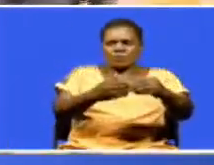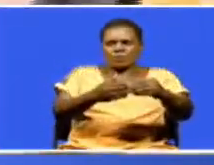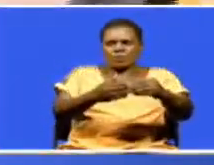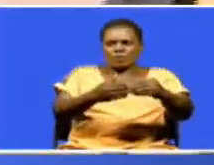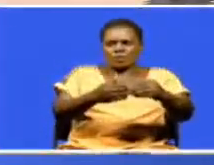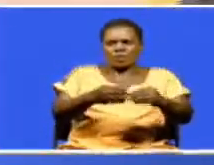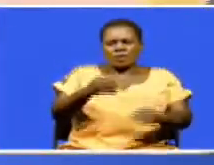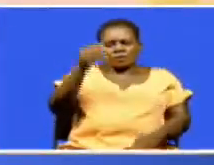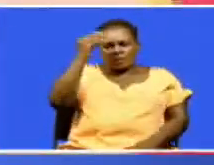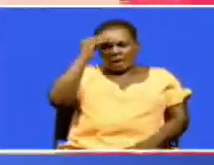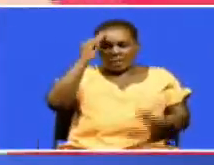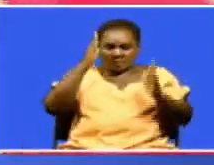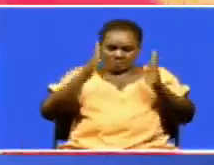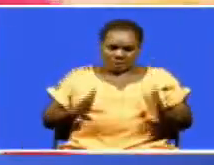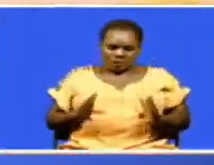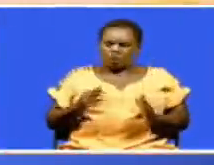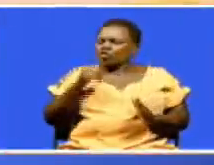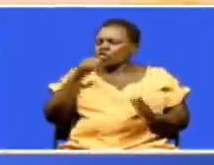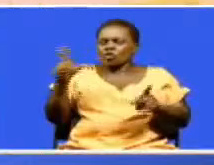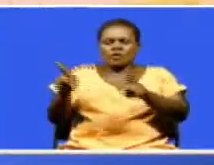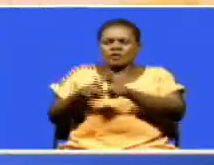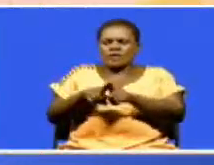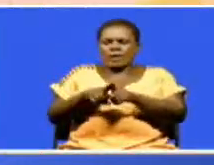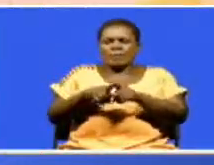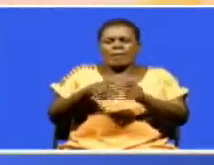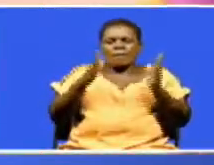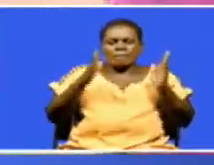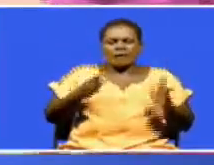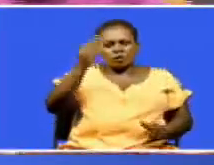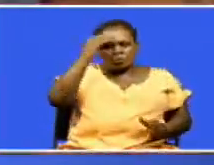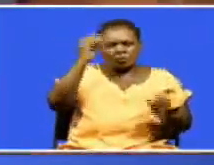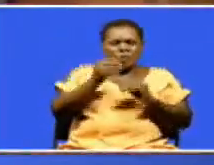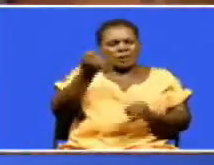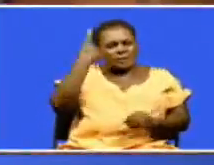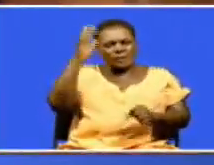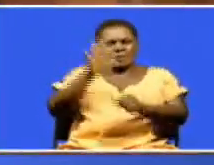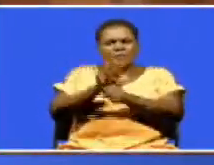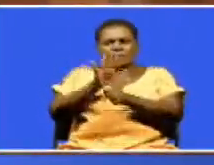education. Mtu amesoma sio kama mtu hajasoma, naelewa mambo mingi.